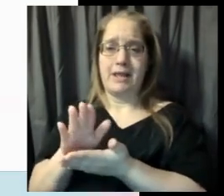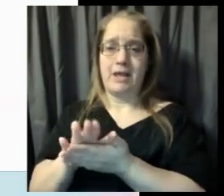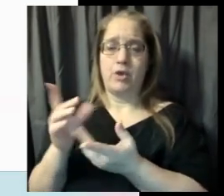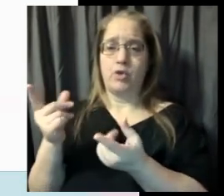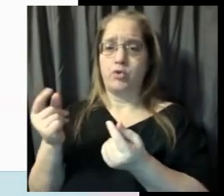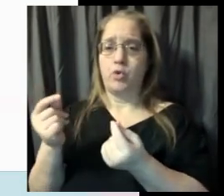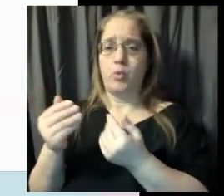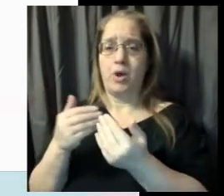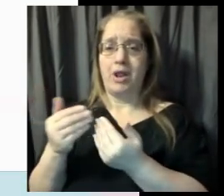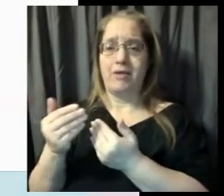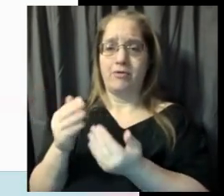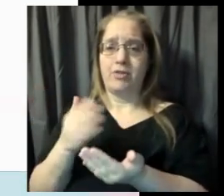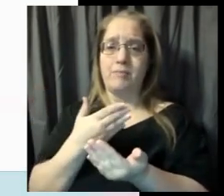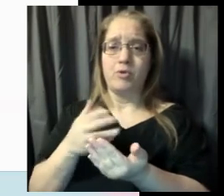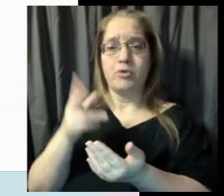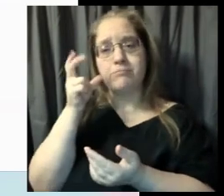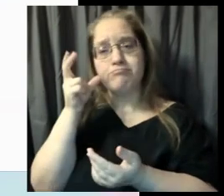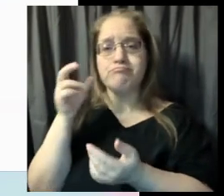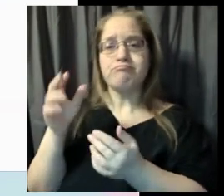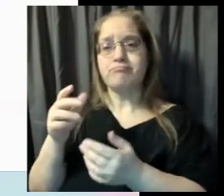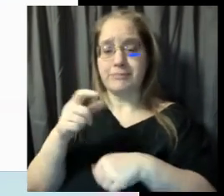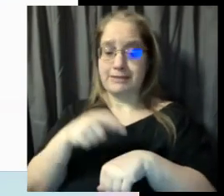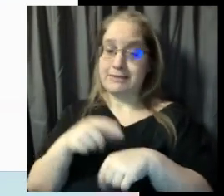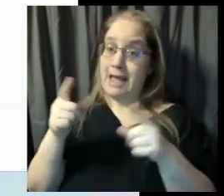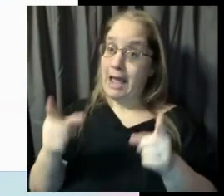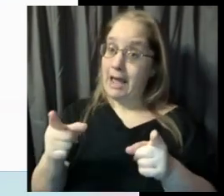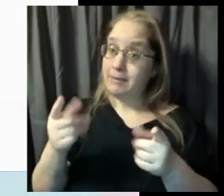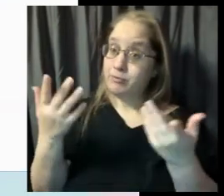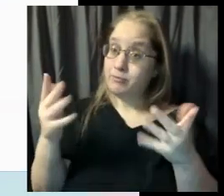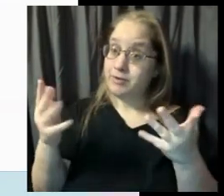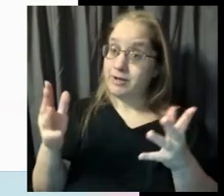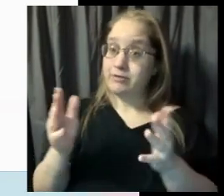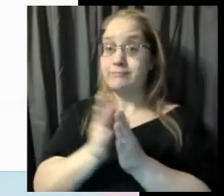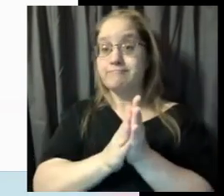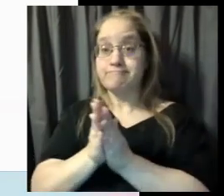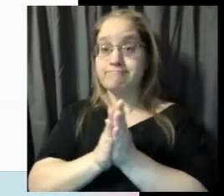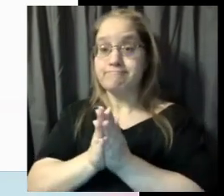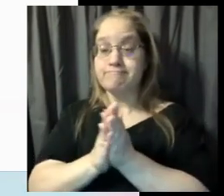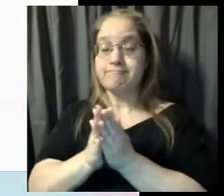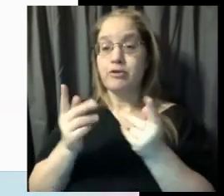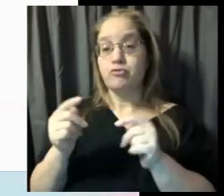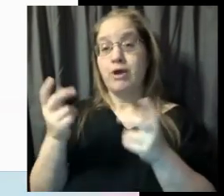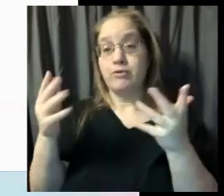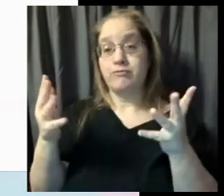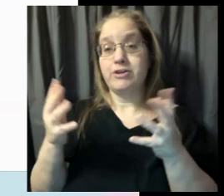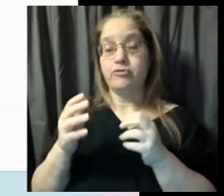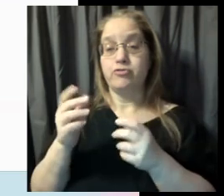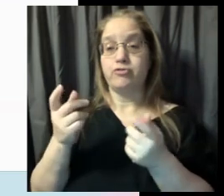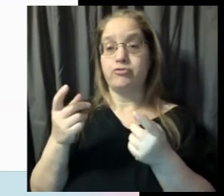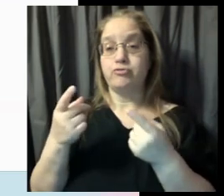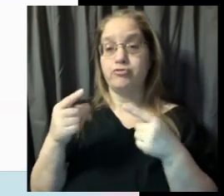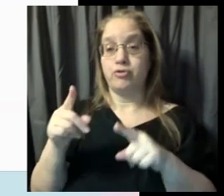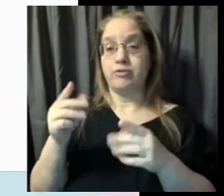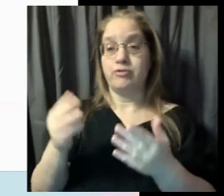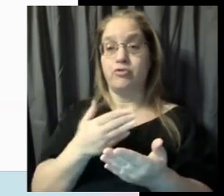task you're doing and got the music on. So we got this much time to get it done, let's try to get it done within this song.